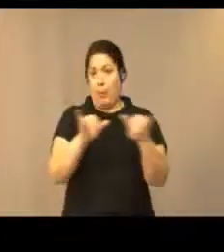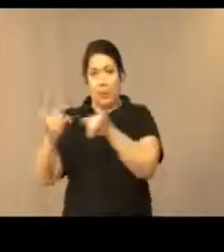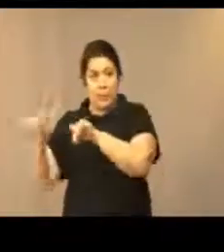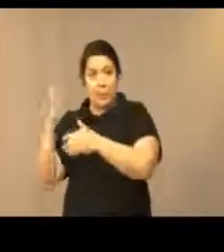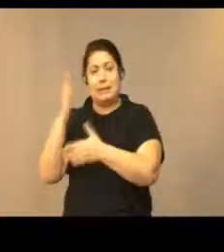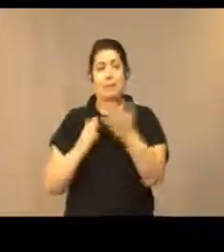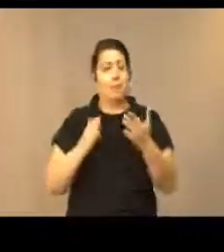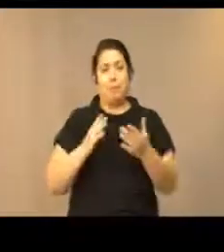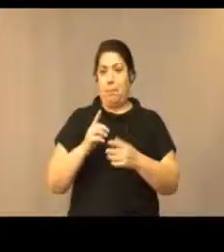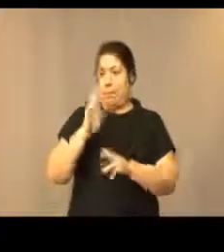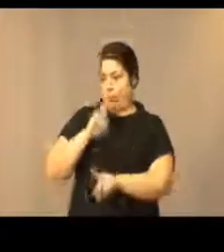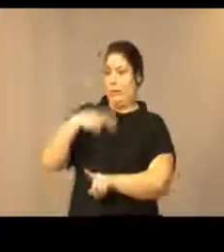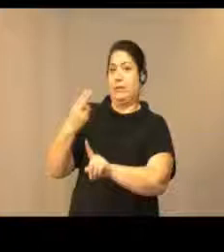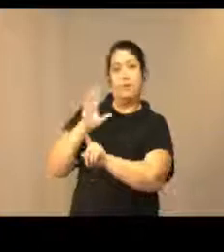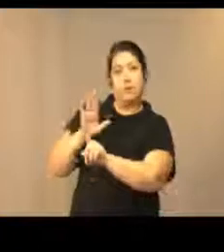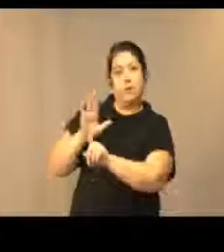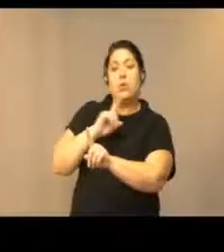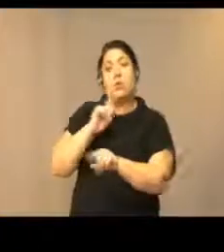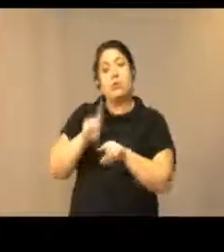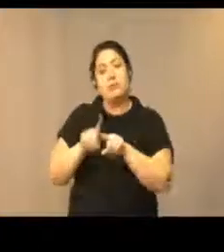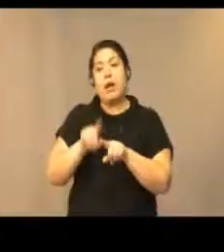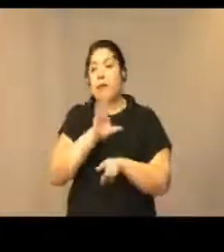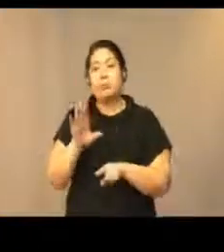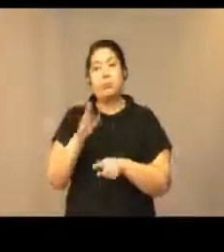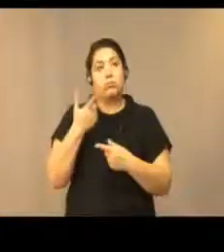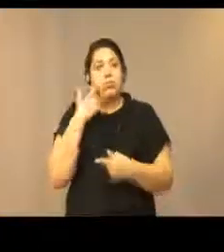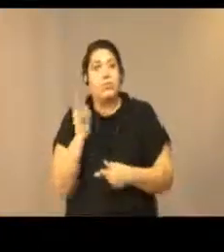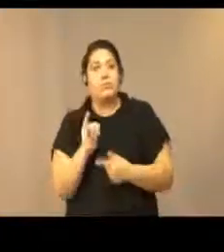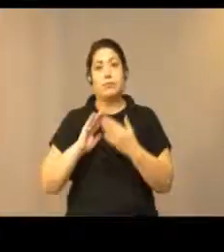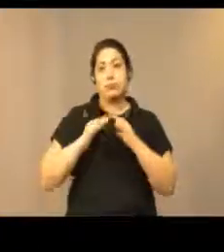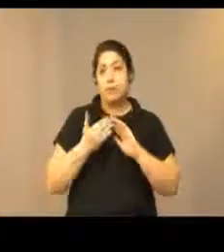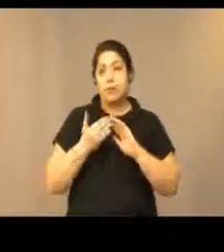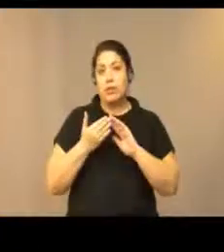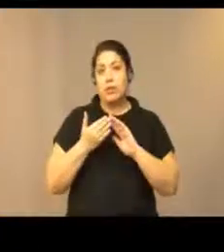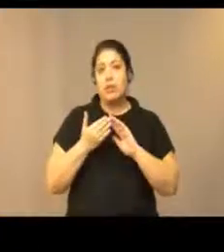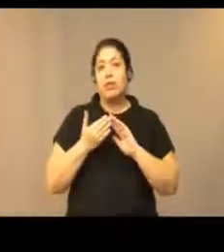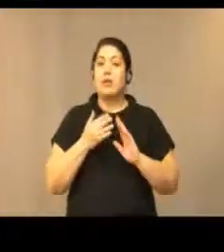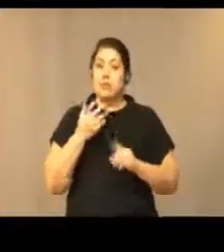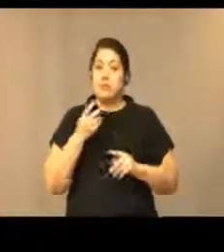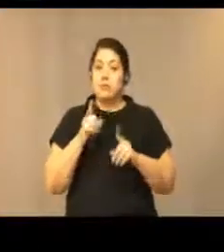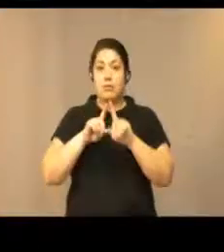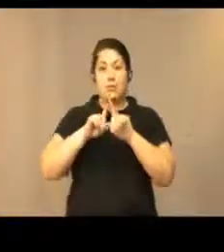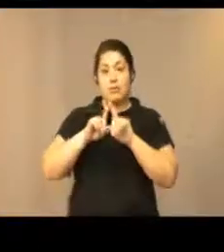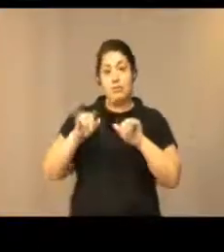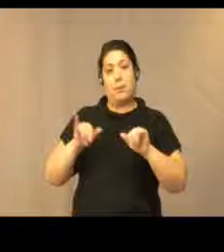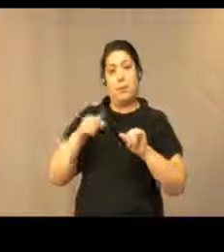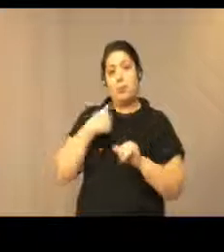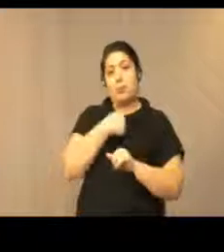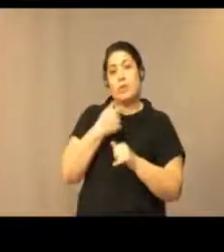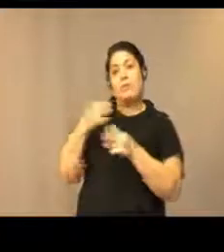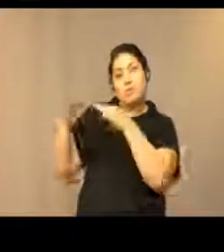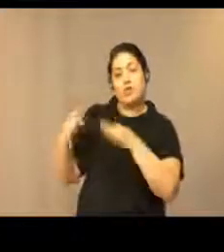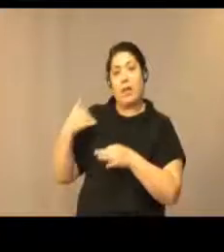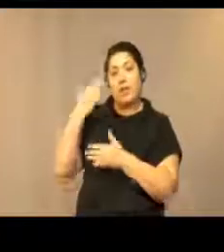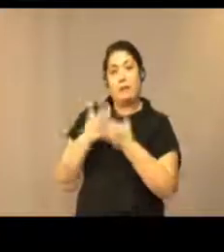is important that a comprehensive overview of the realities and the limitations of the current system be presented while highlighting the exceptional work performed by